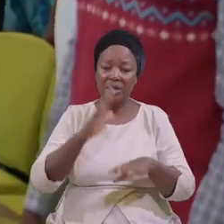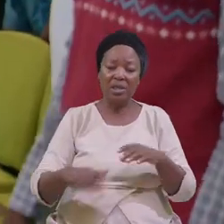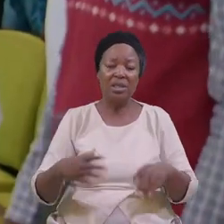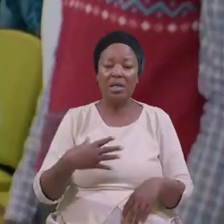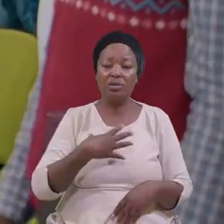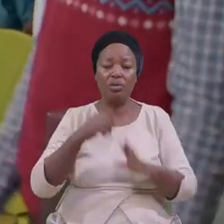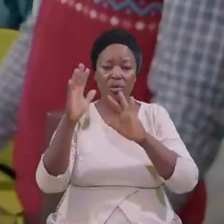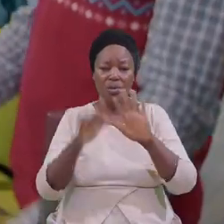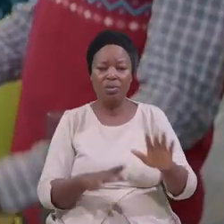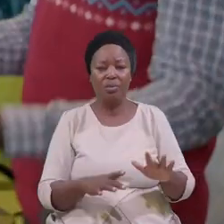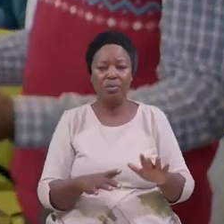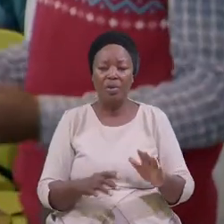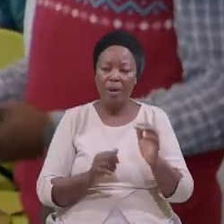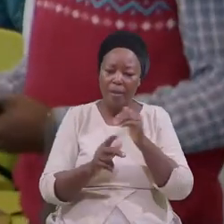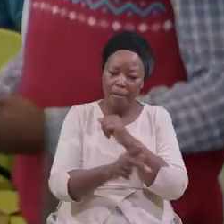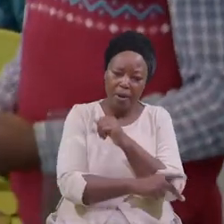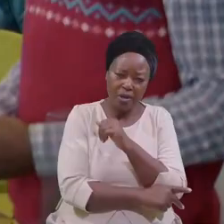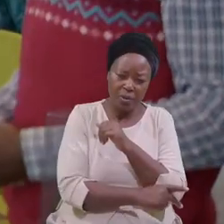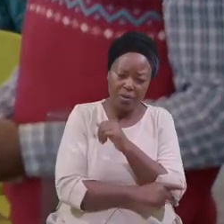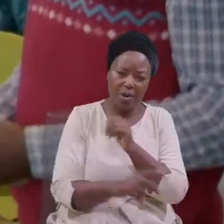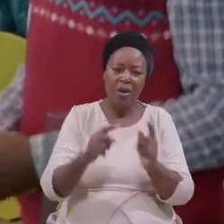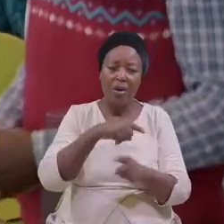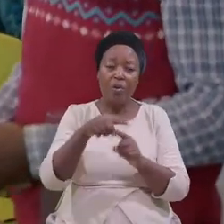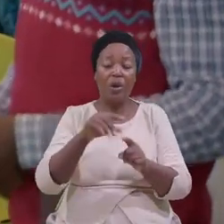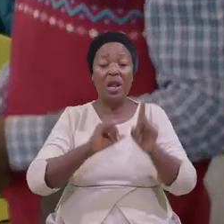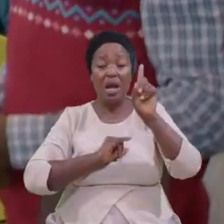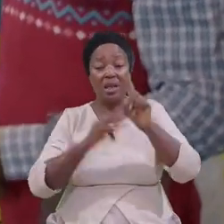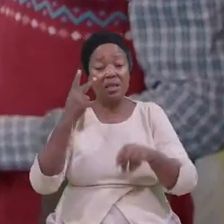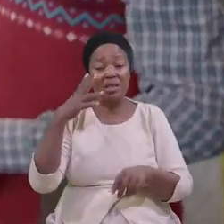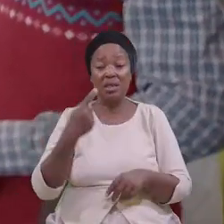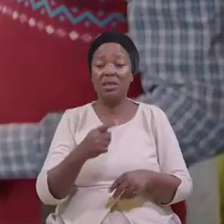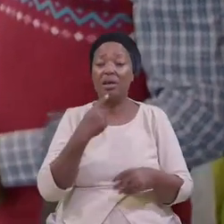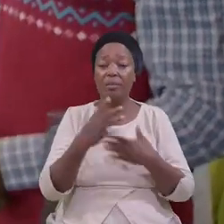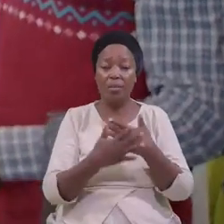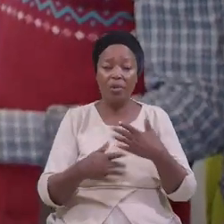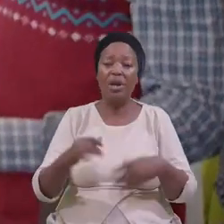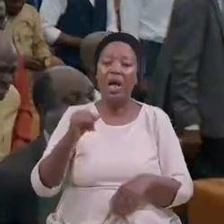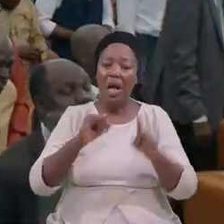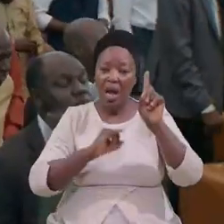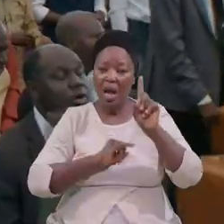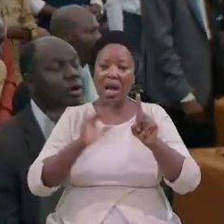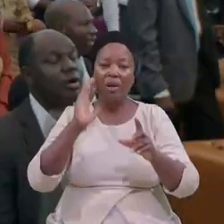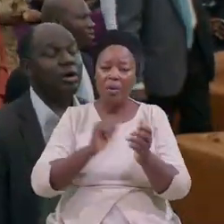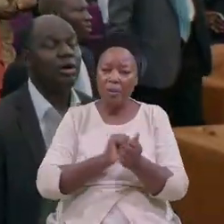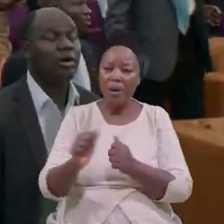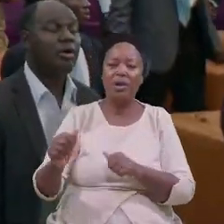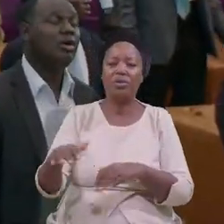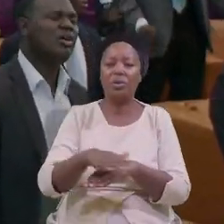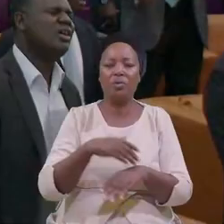Passover. When I see the blood, I will pass over